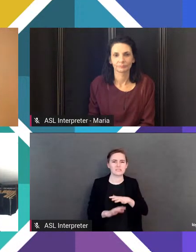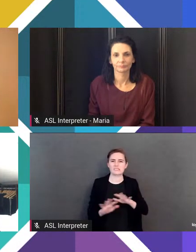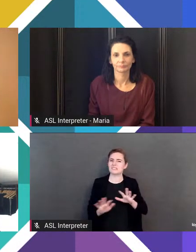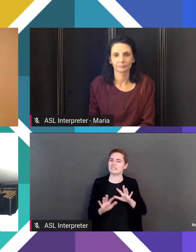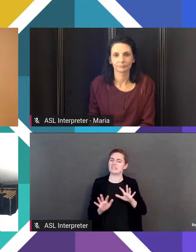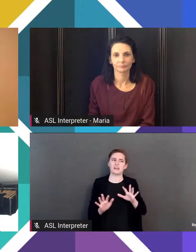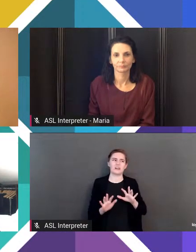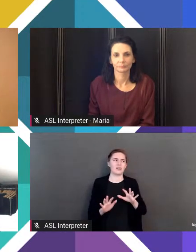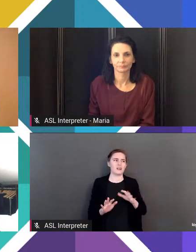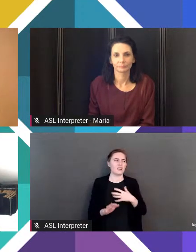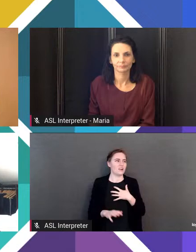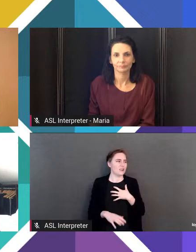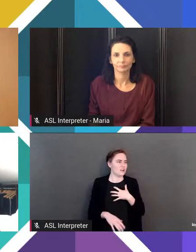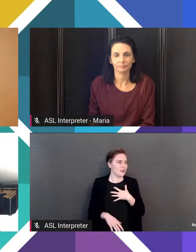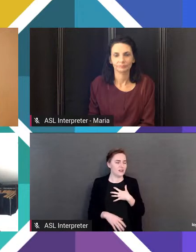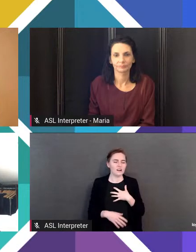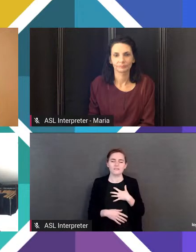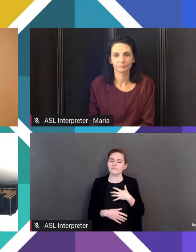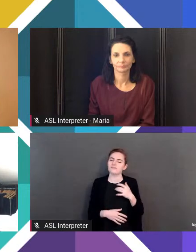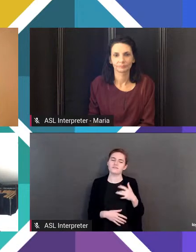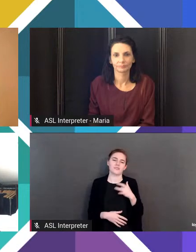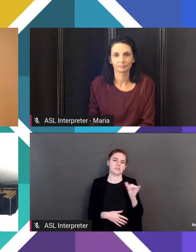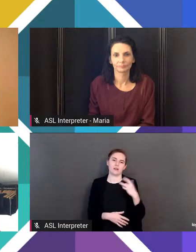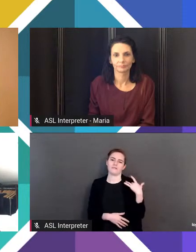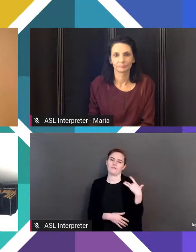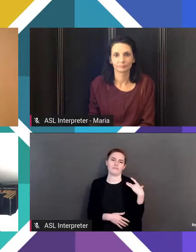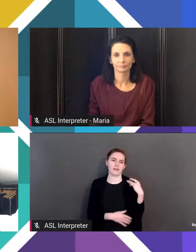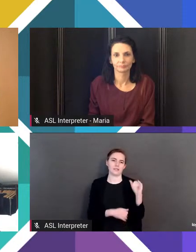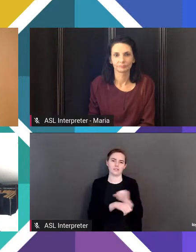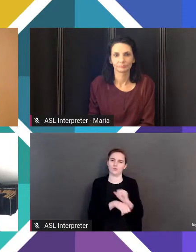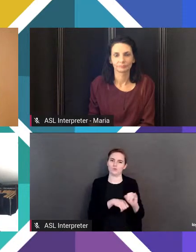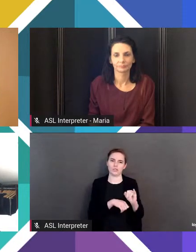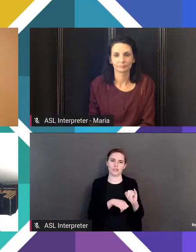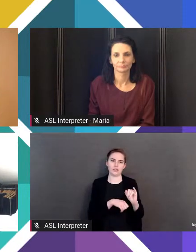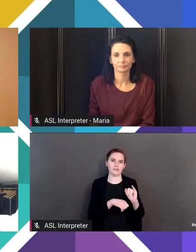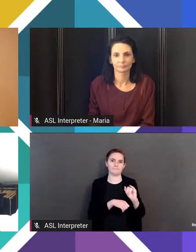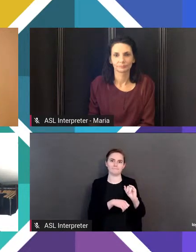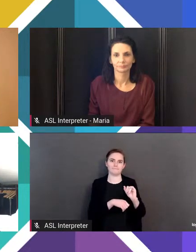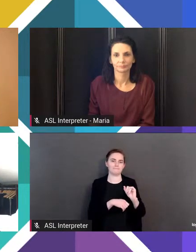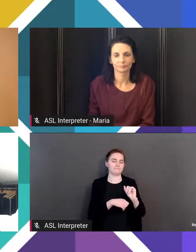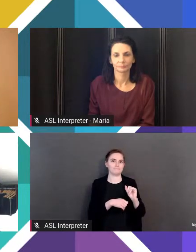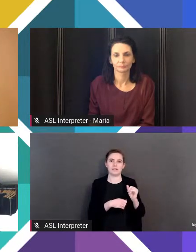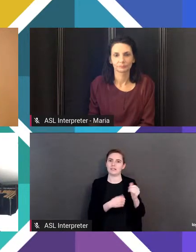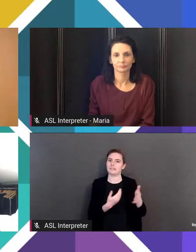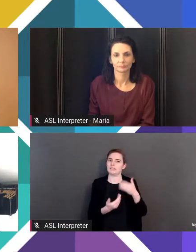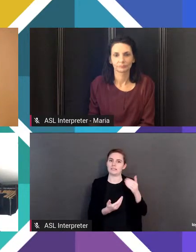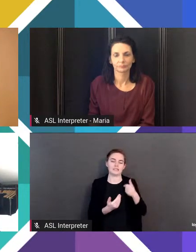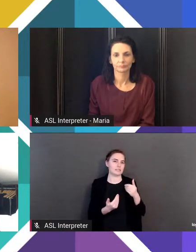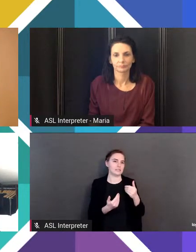it feels like that the fashion industry just kind of creates that whole thing. So like, I feel like I didn't get